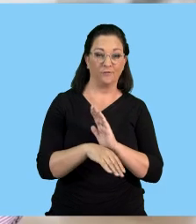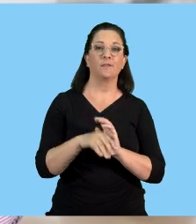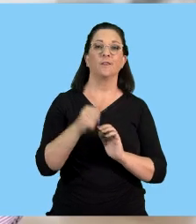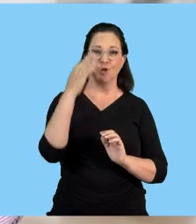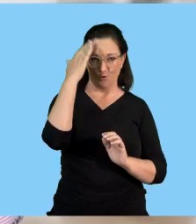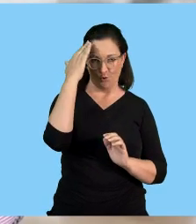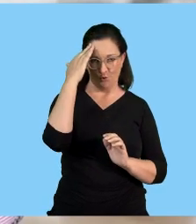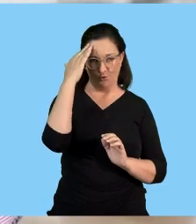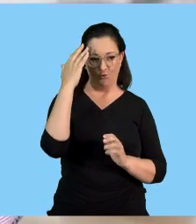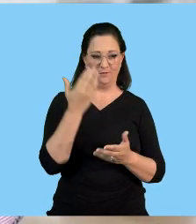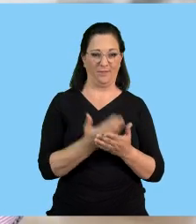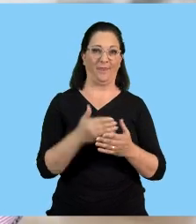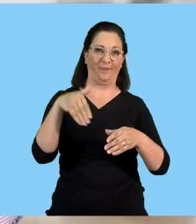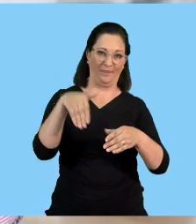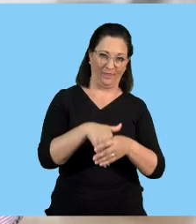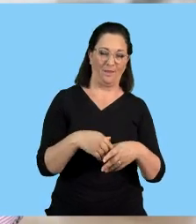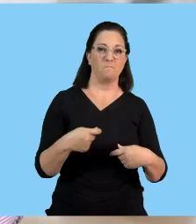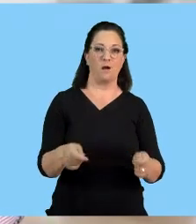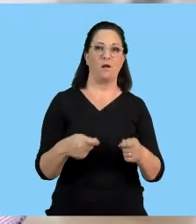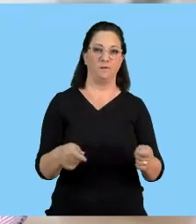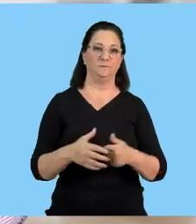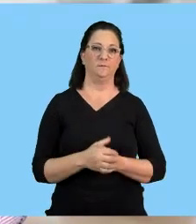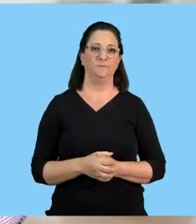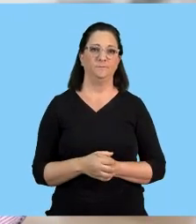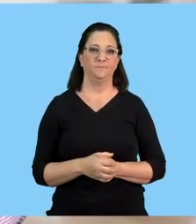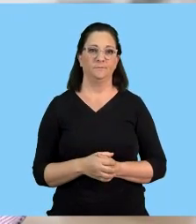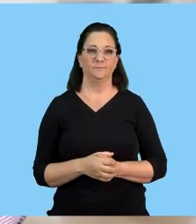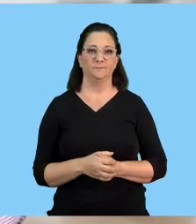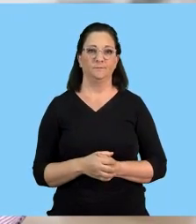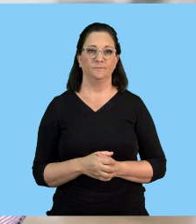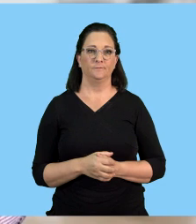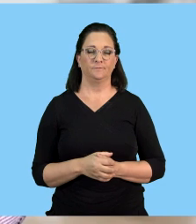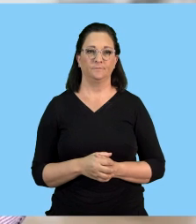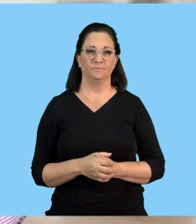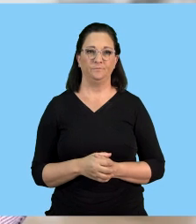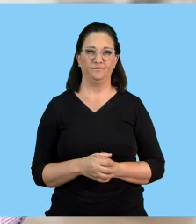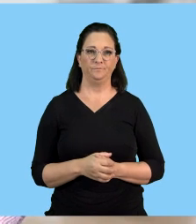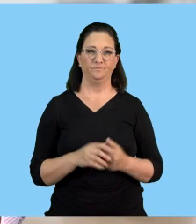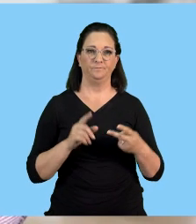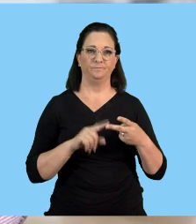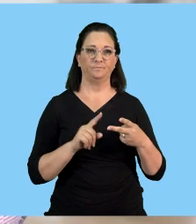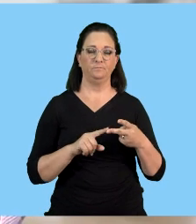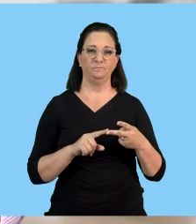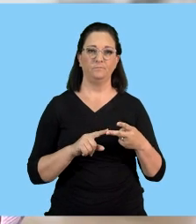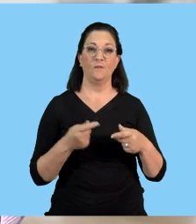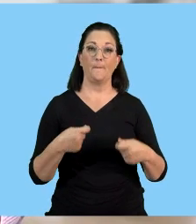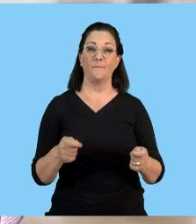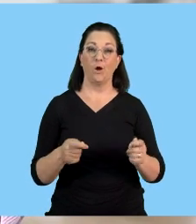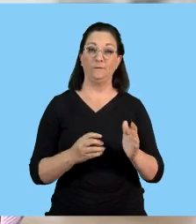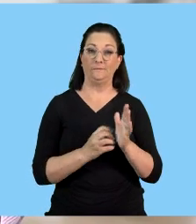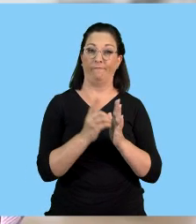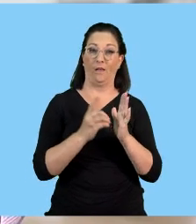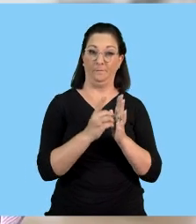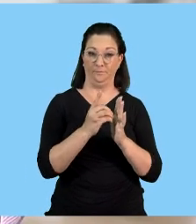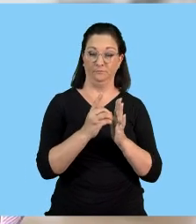just know that it is market penetration. Then we go to the second one, The second one is market development. Remember, I did